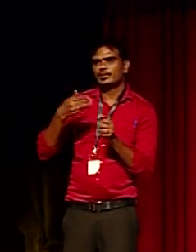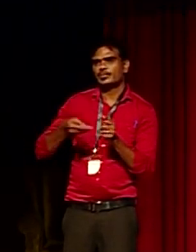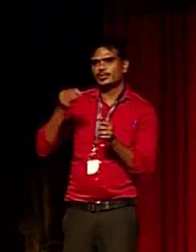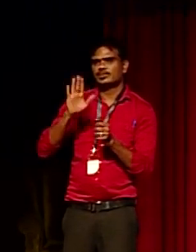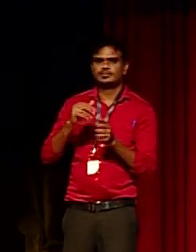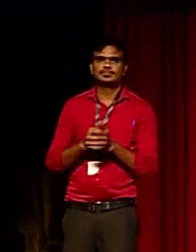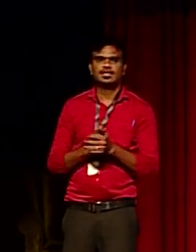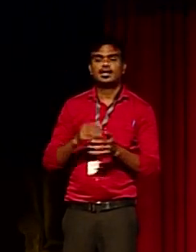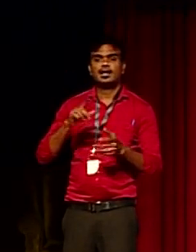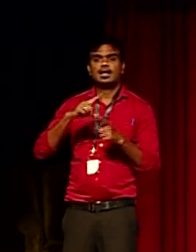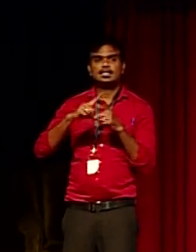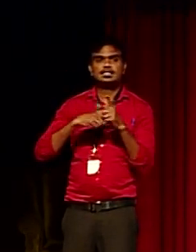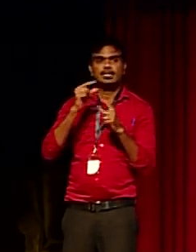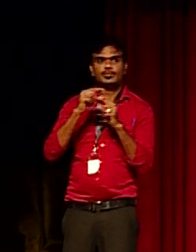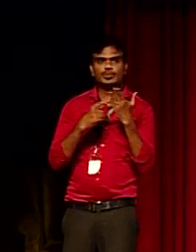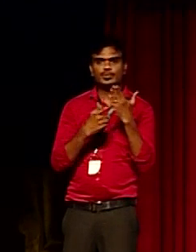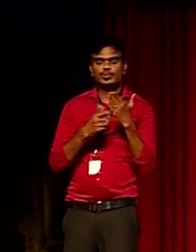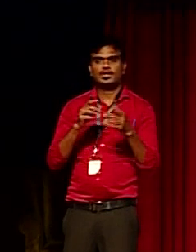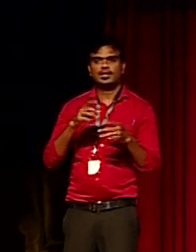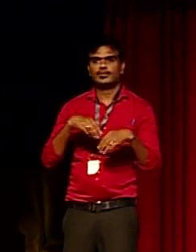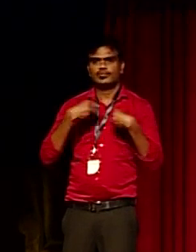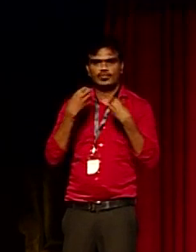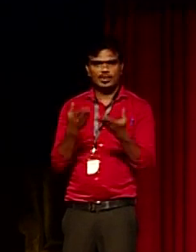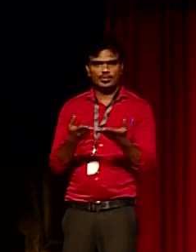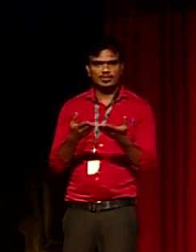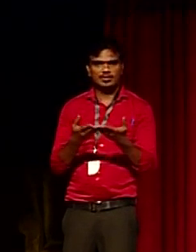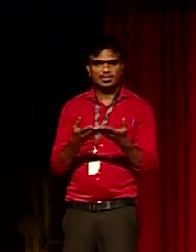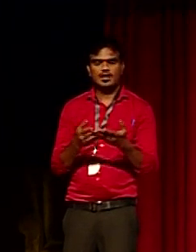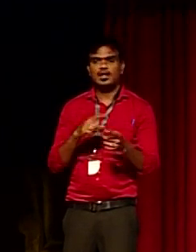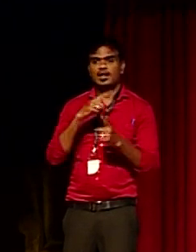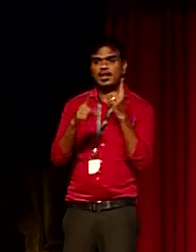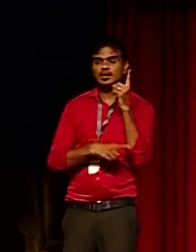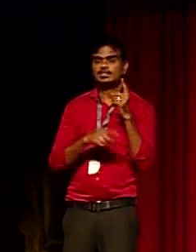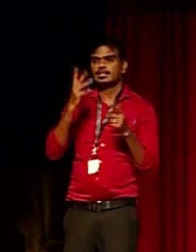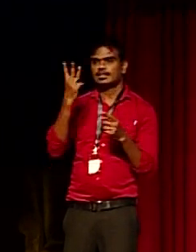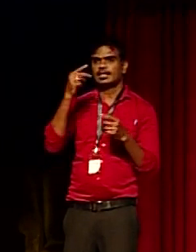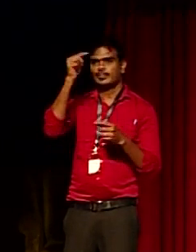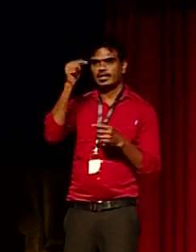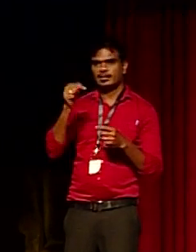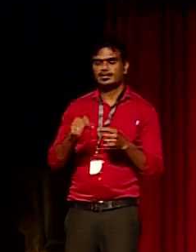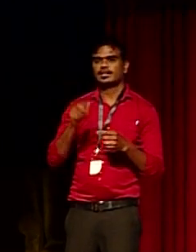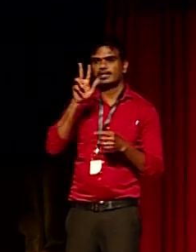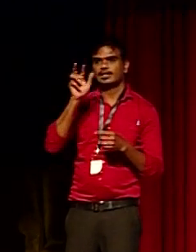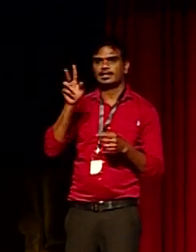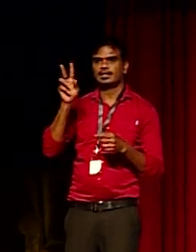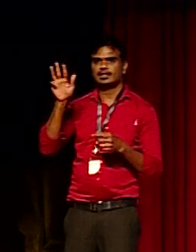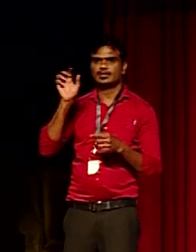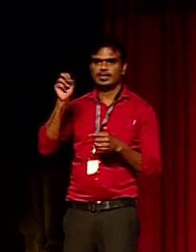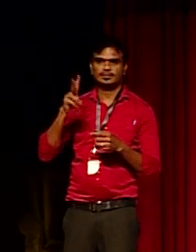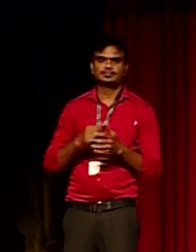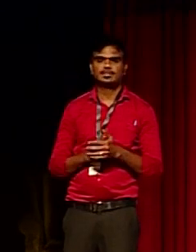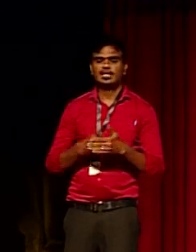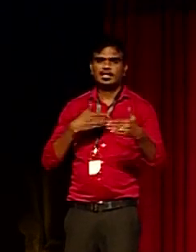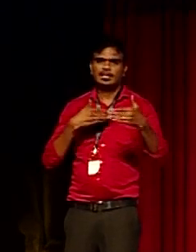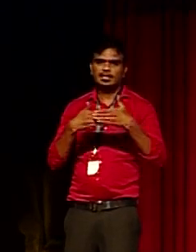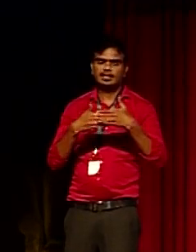too, and the Jaipur limb was found to last for 3.89 years, which is